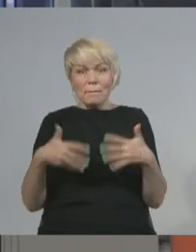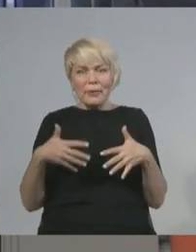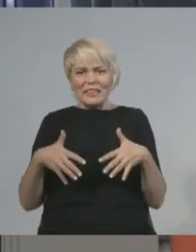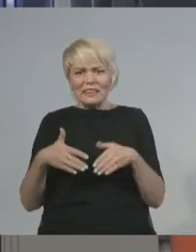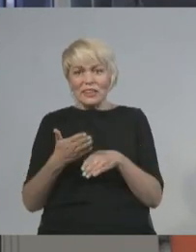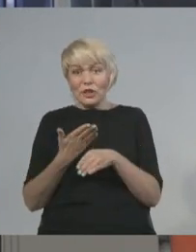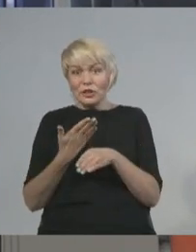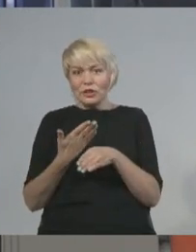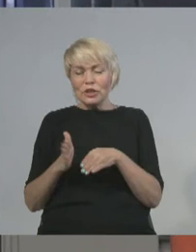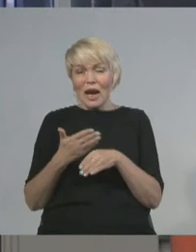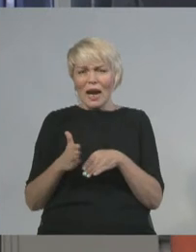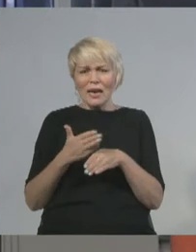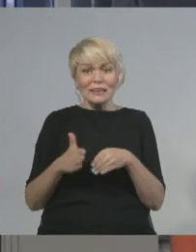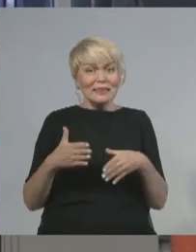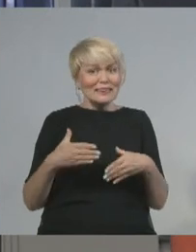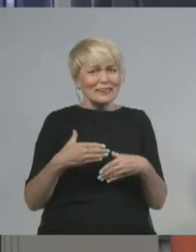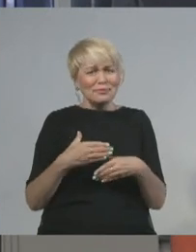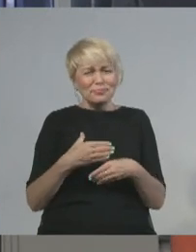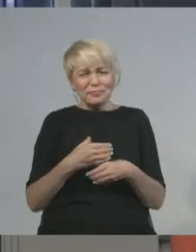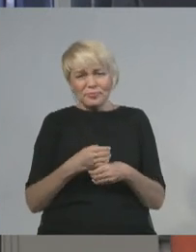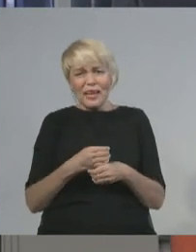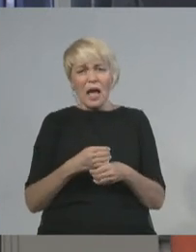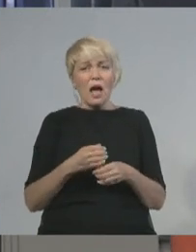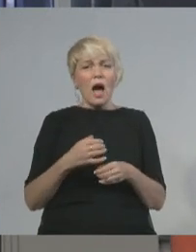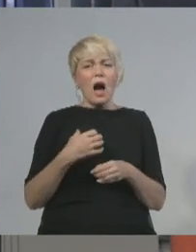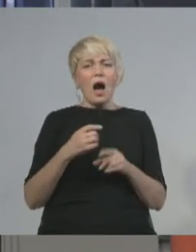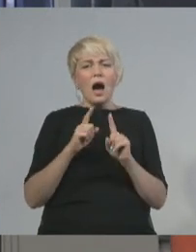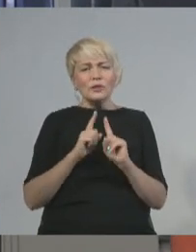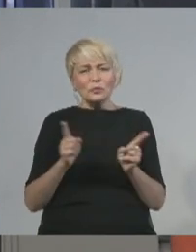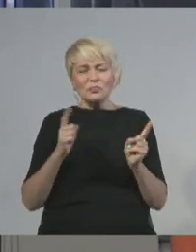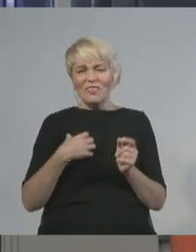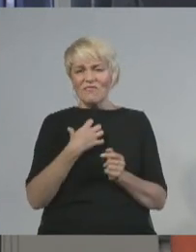they might even lose some part of traffic when